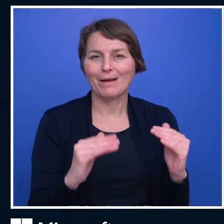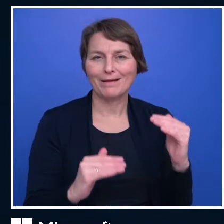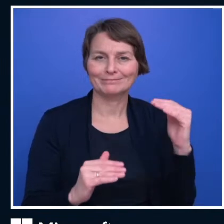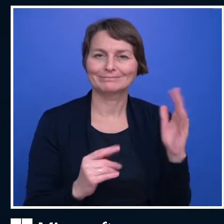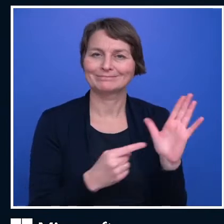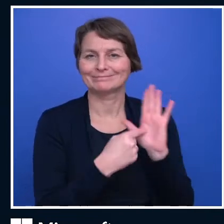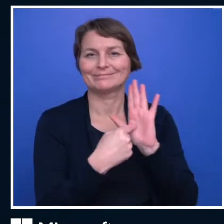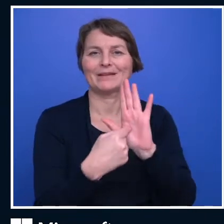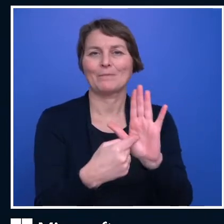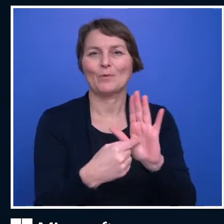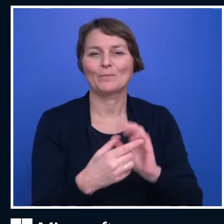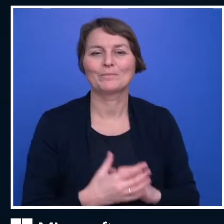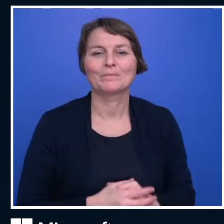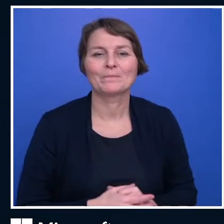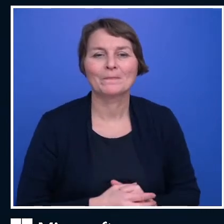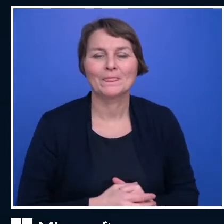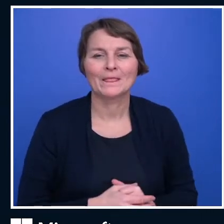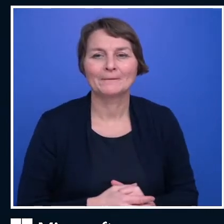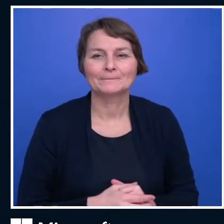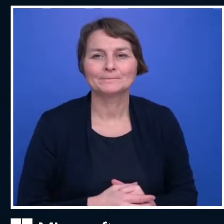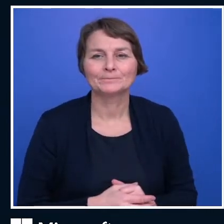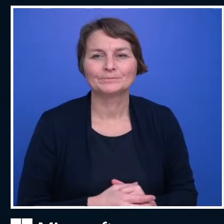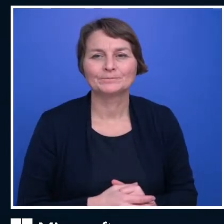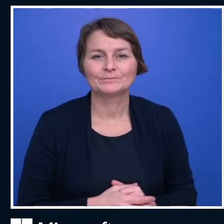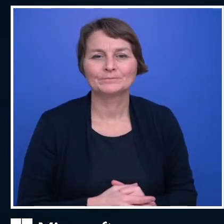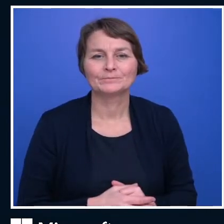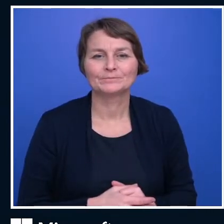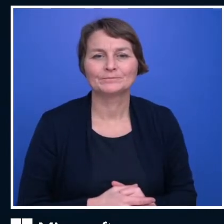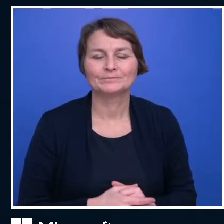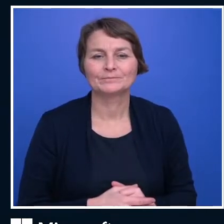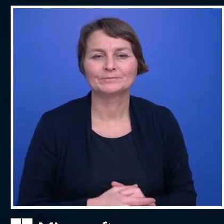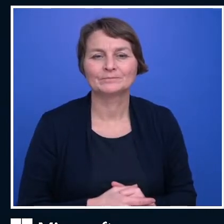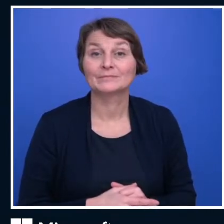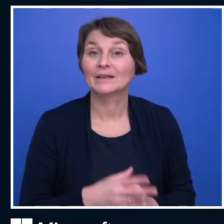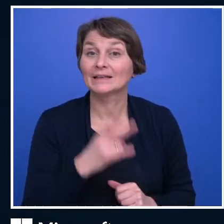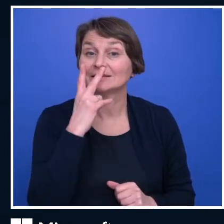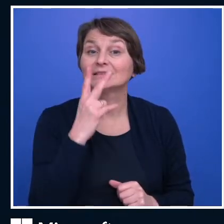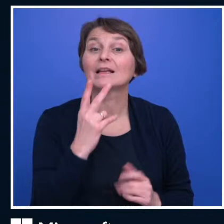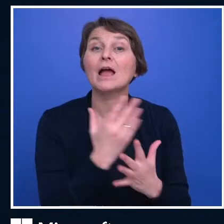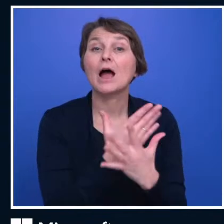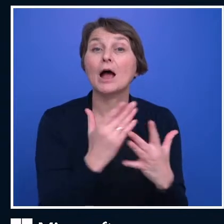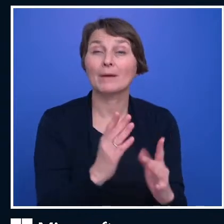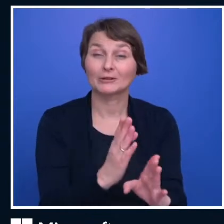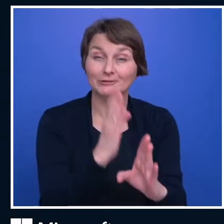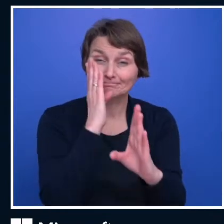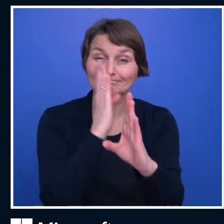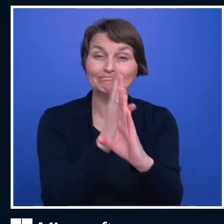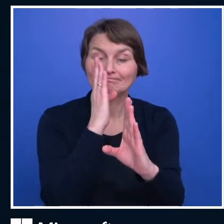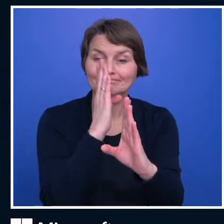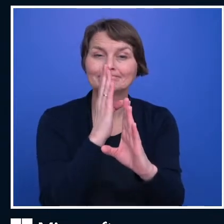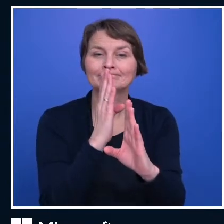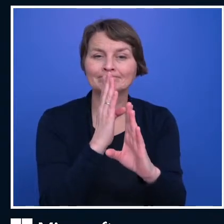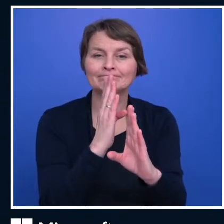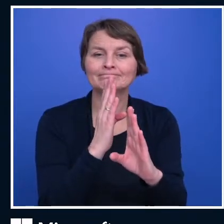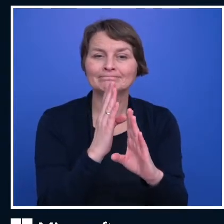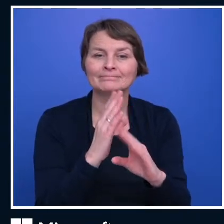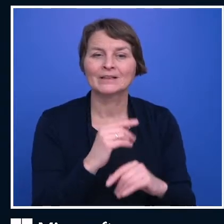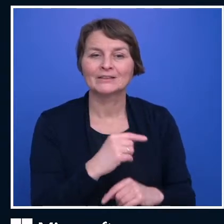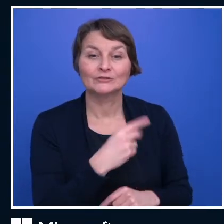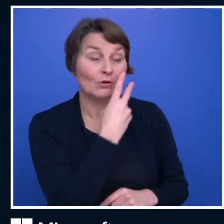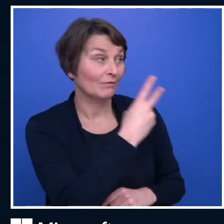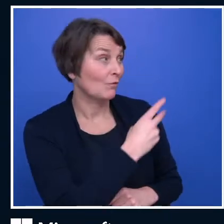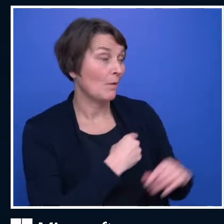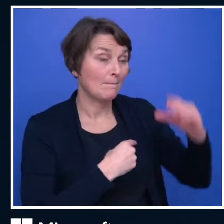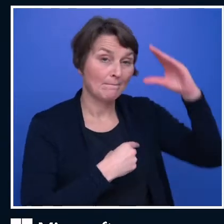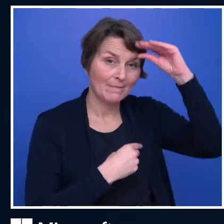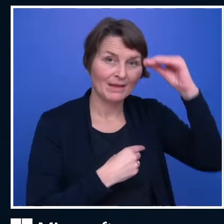84% accuracy. I can see the accuracy for male class. The accuracy for male class is